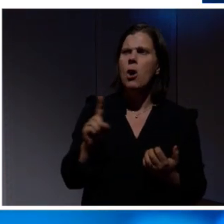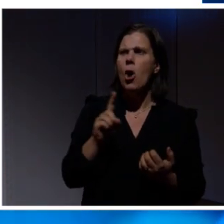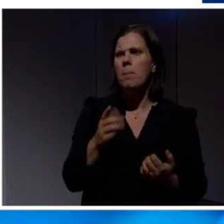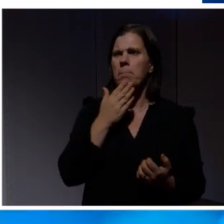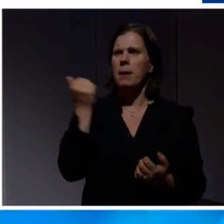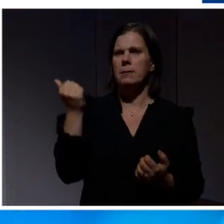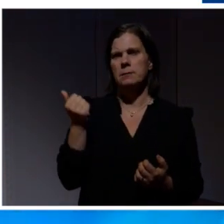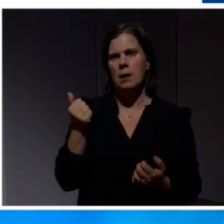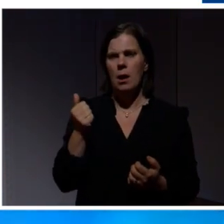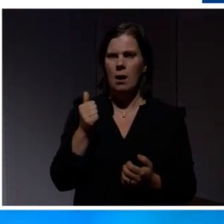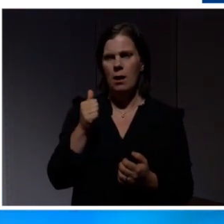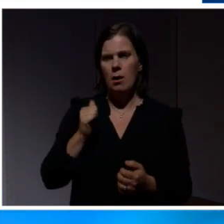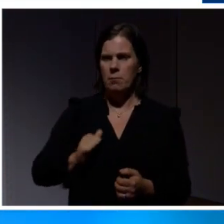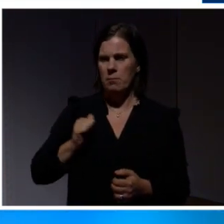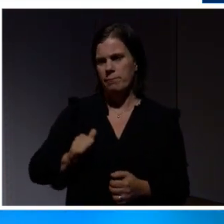benefit.